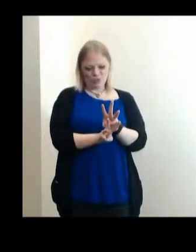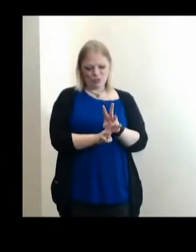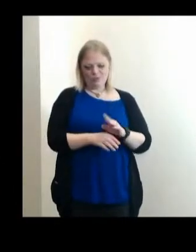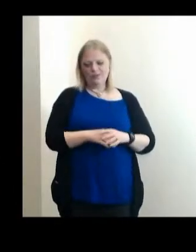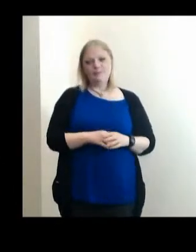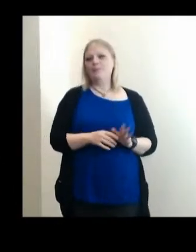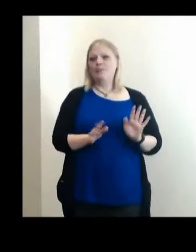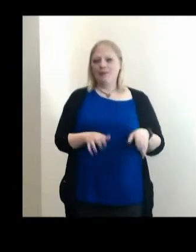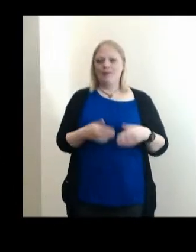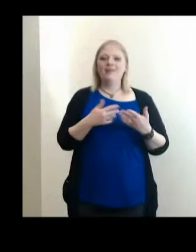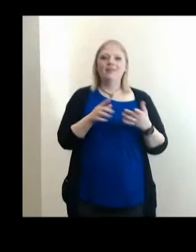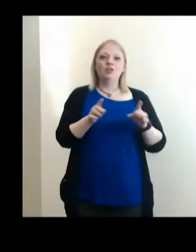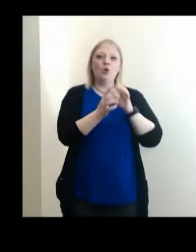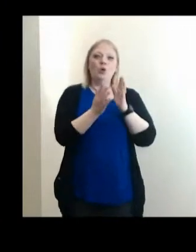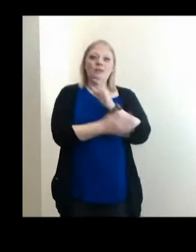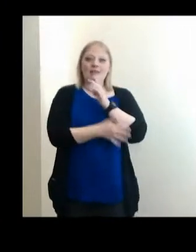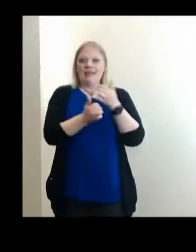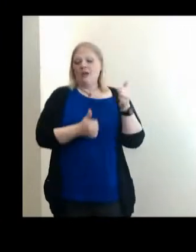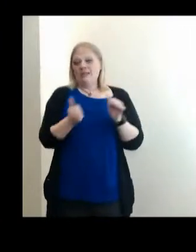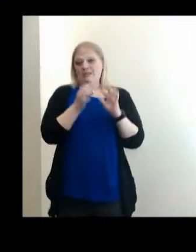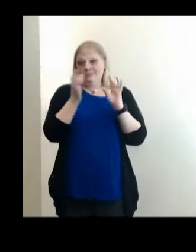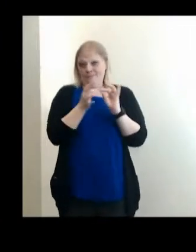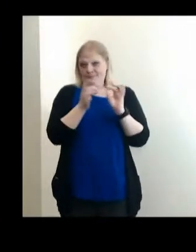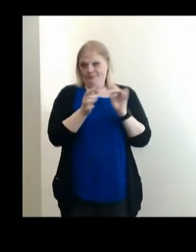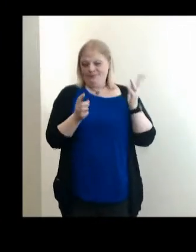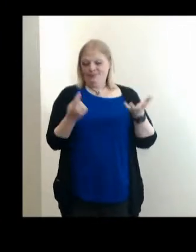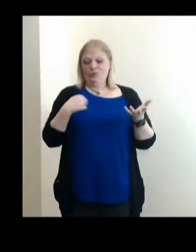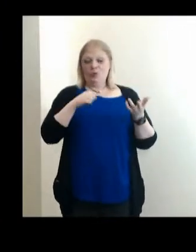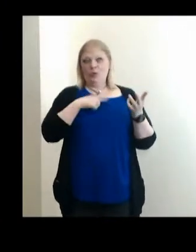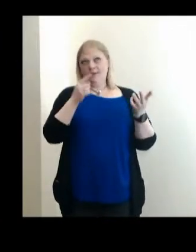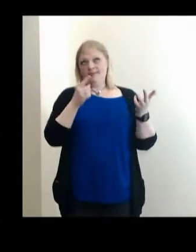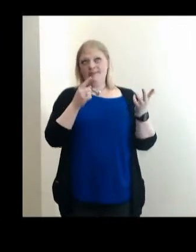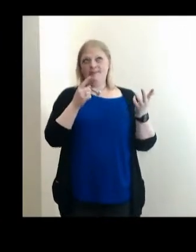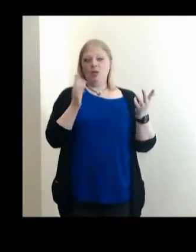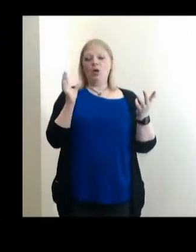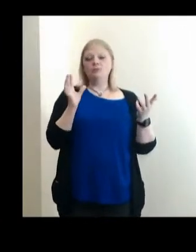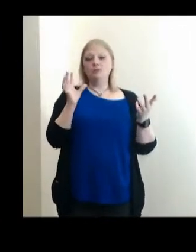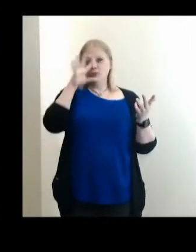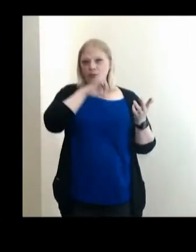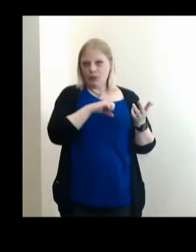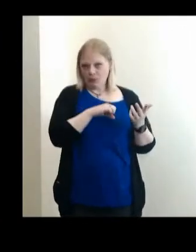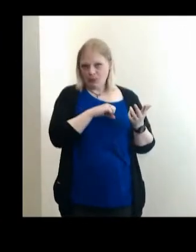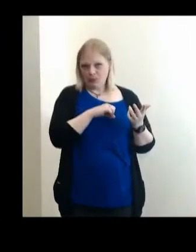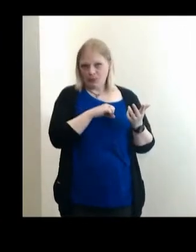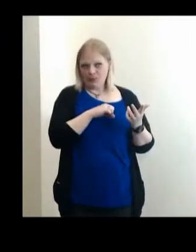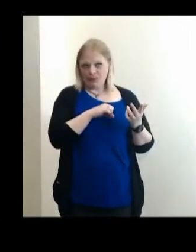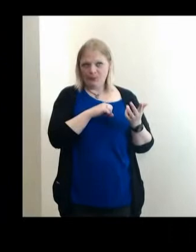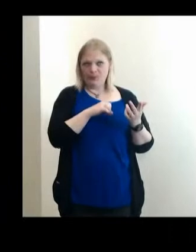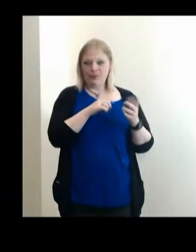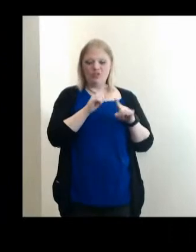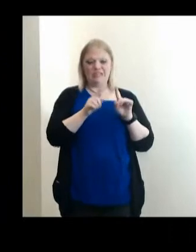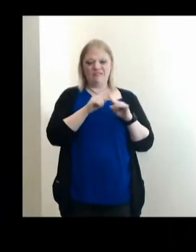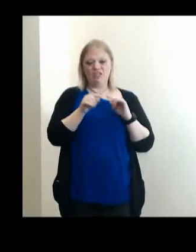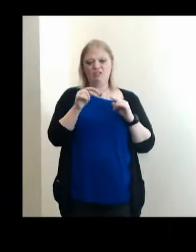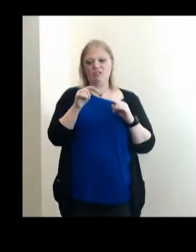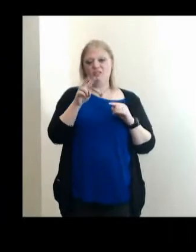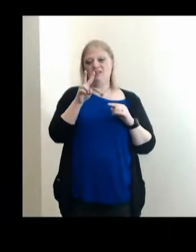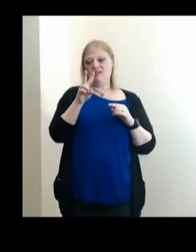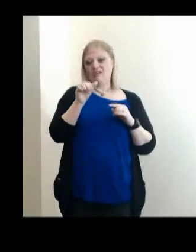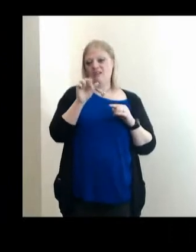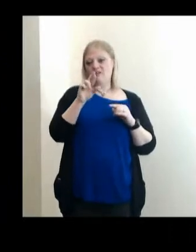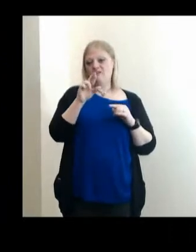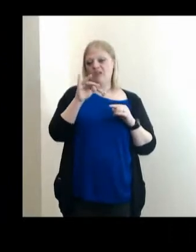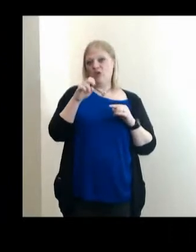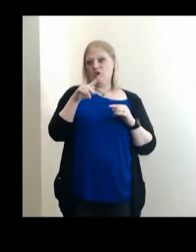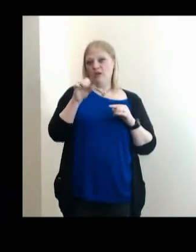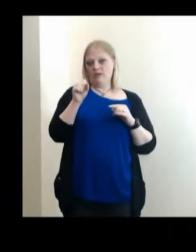As the county executive noted, we assume that there are circulating variant strains of concern